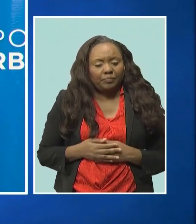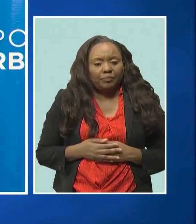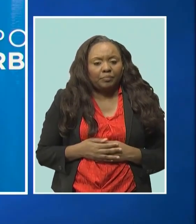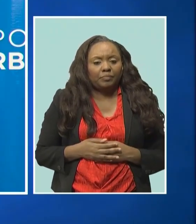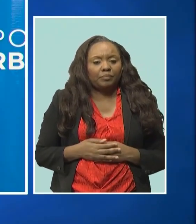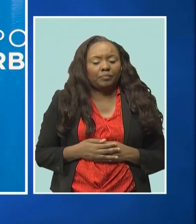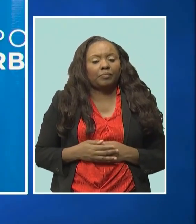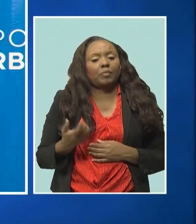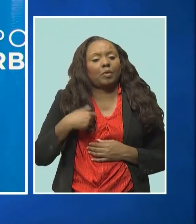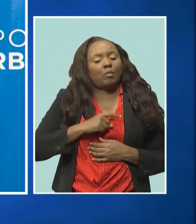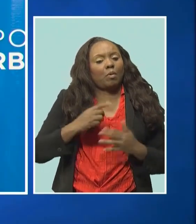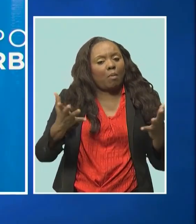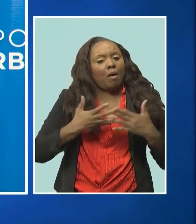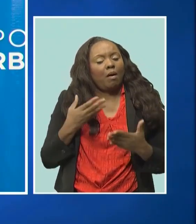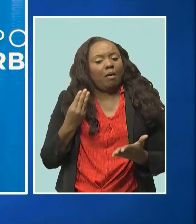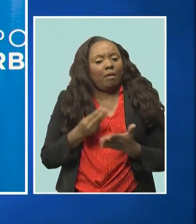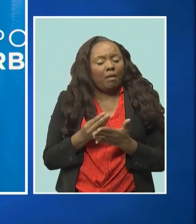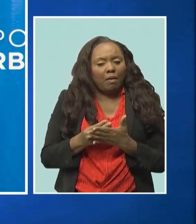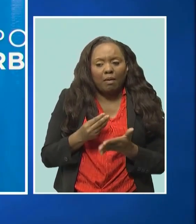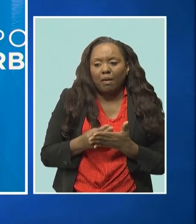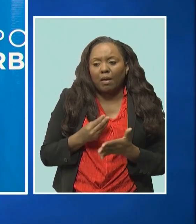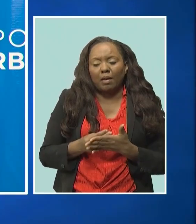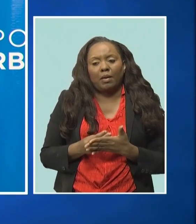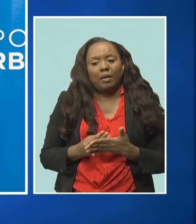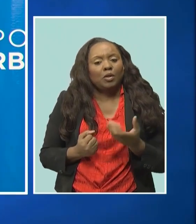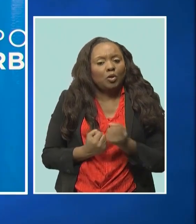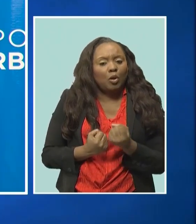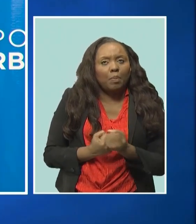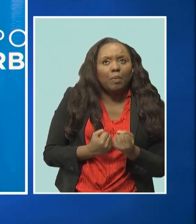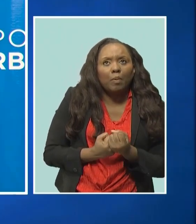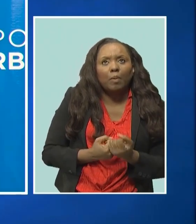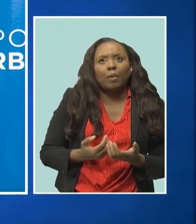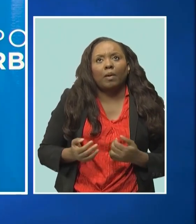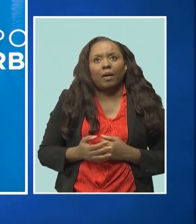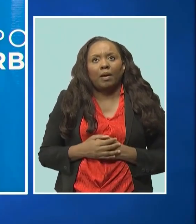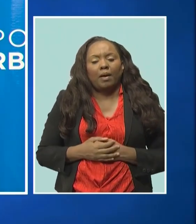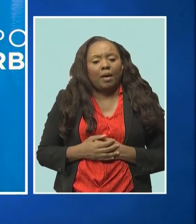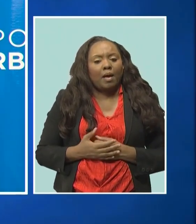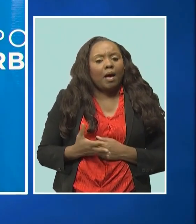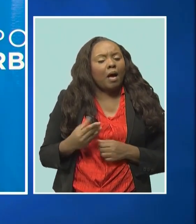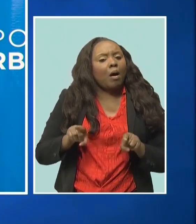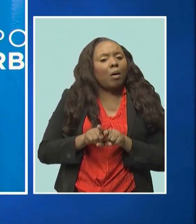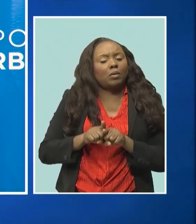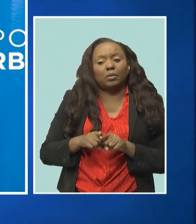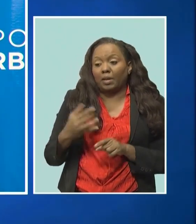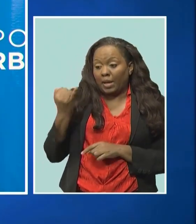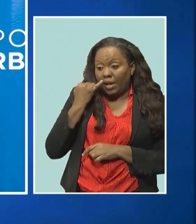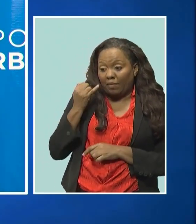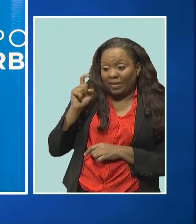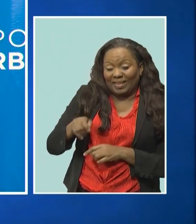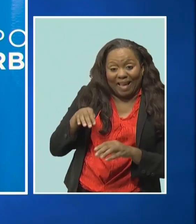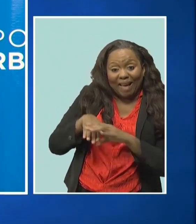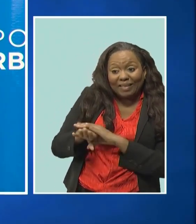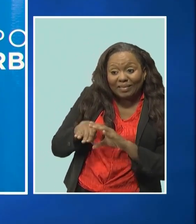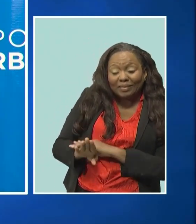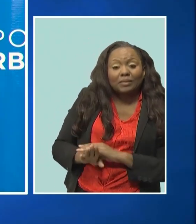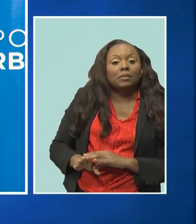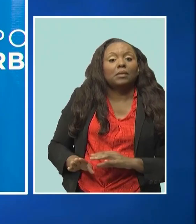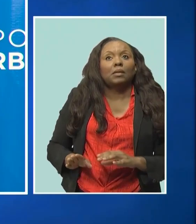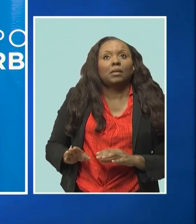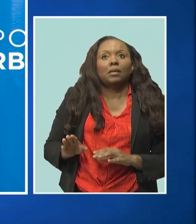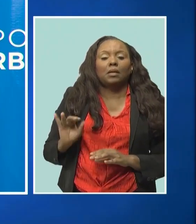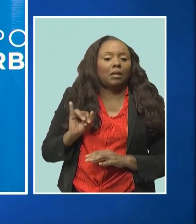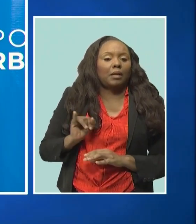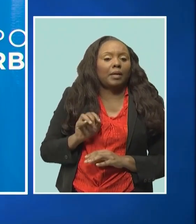of financial resources by way of grants and the provision of concessional financing made available by our partners like the